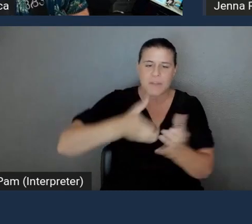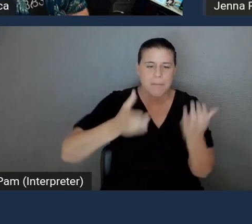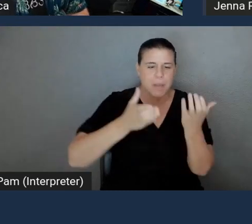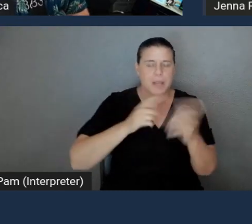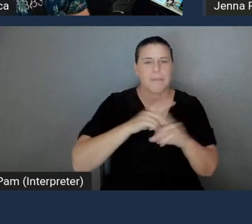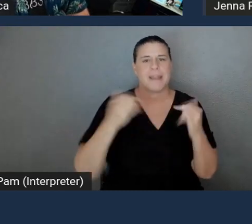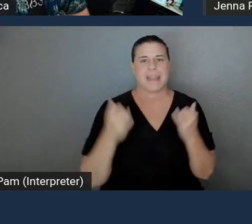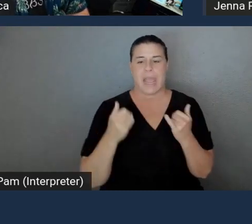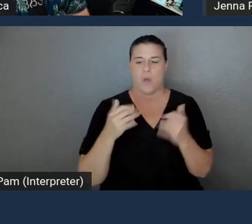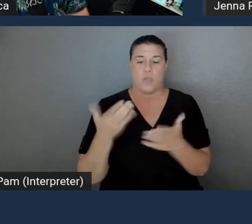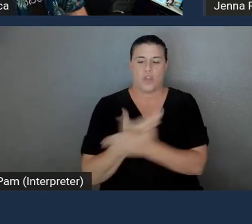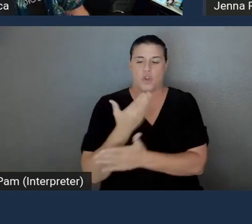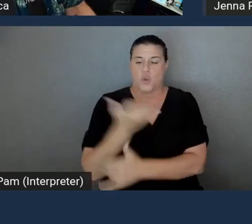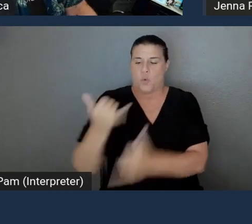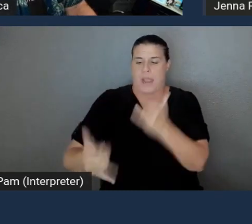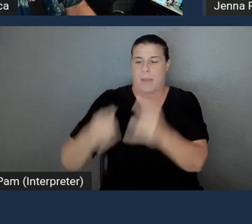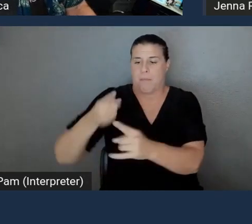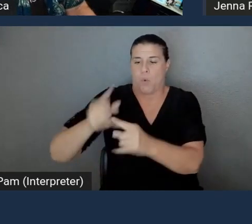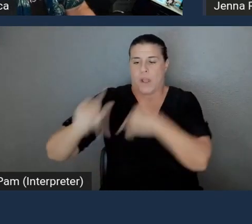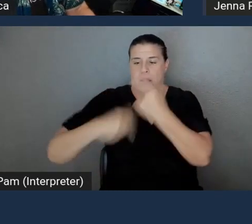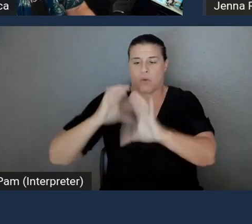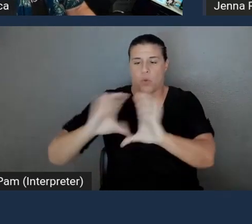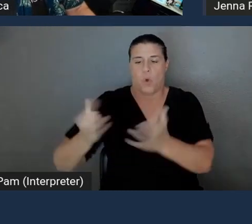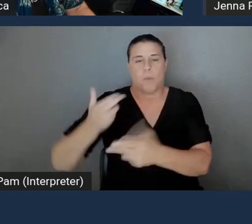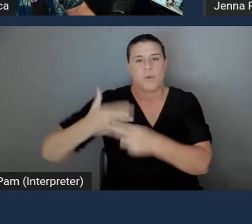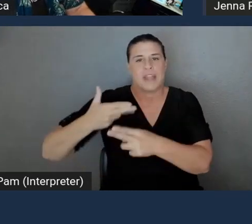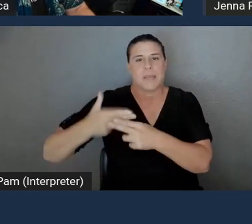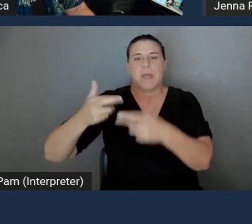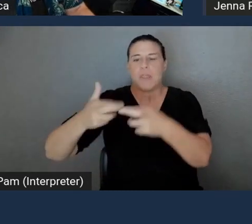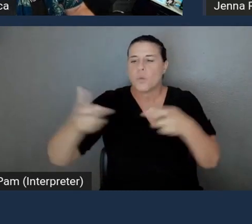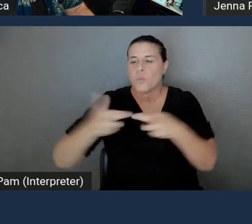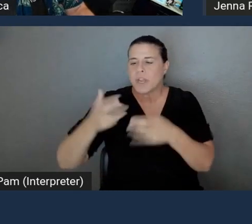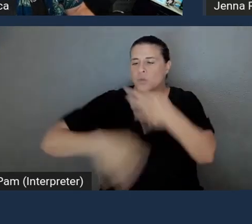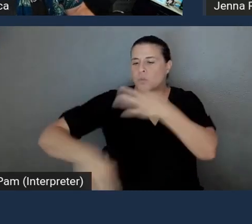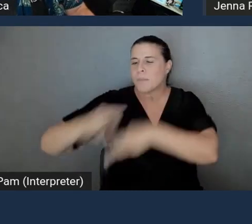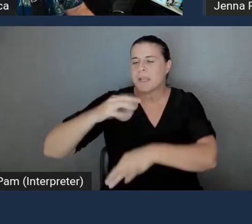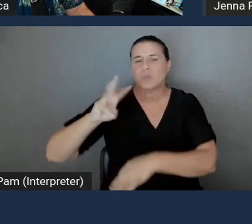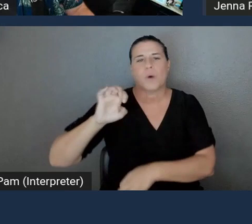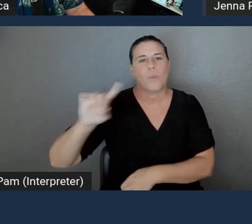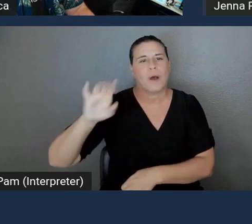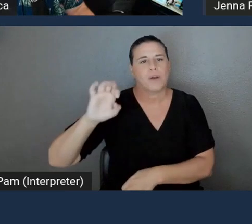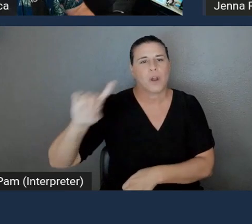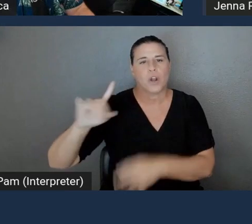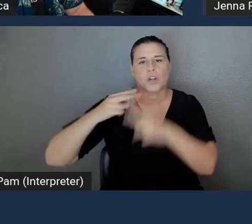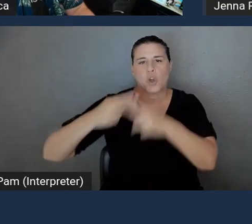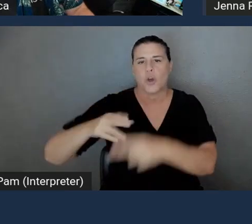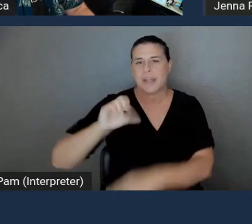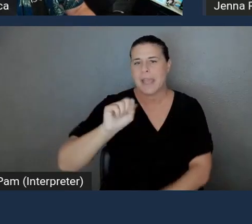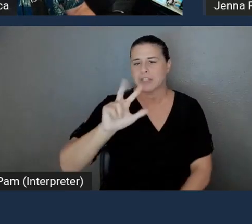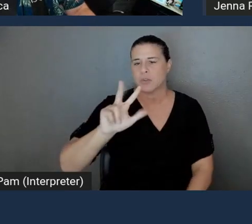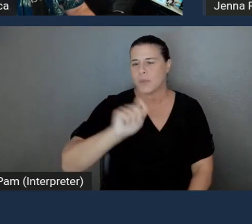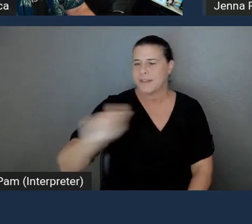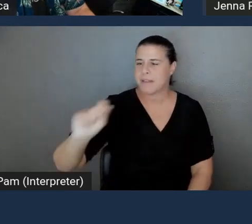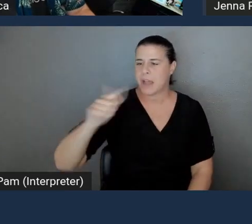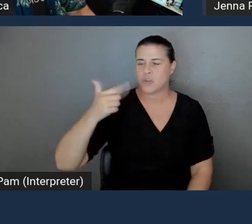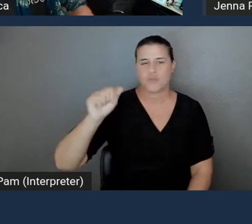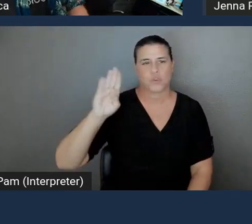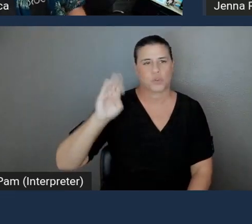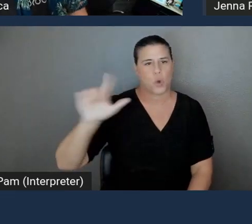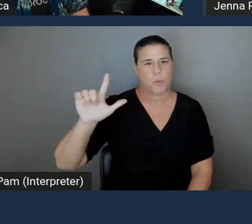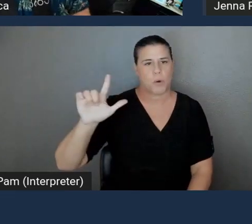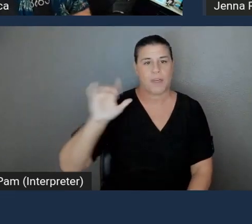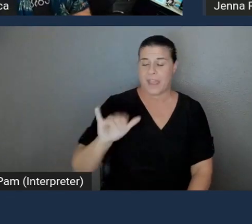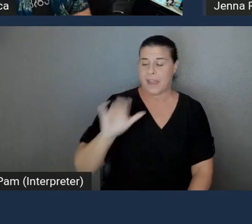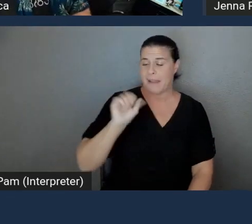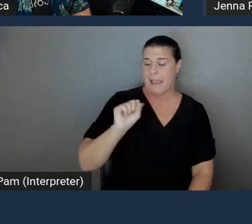new endpoint name, this global name, is the region gets replaced with like a wildcard called S3-global. That